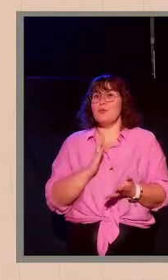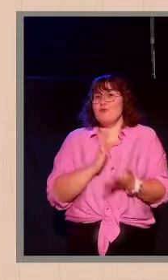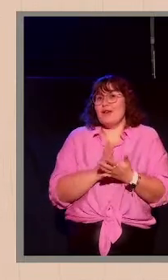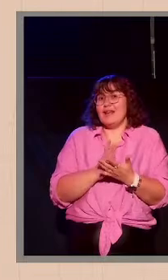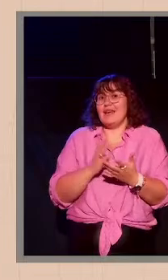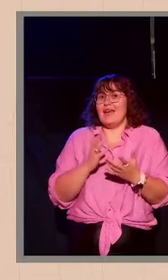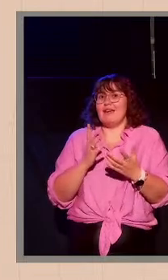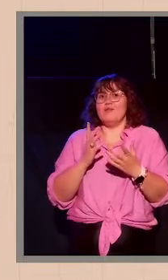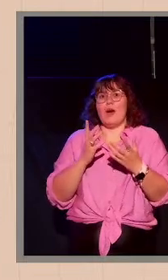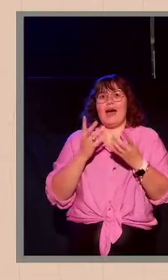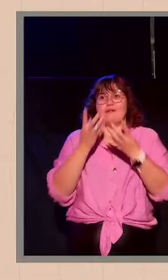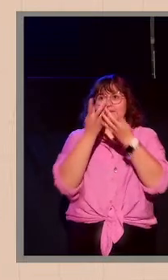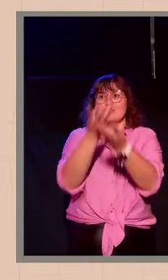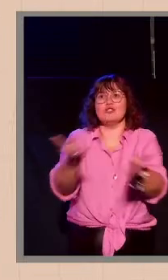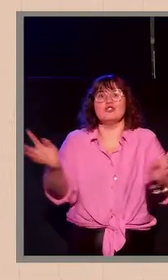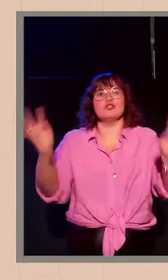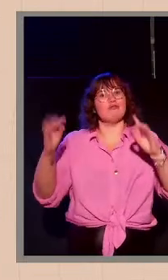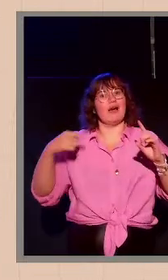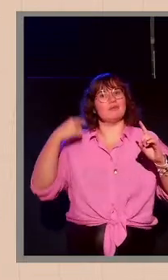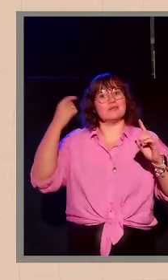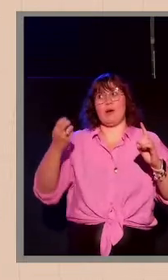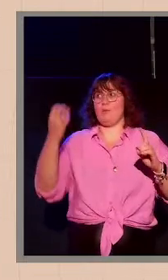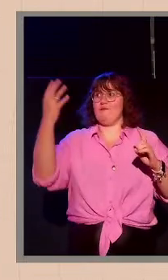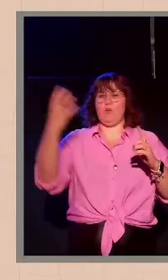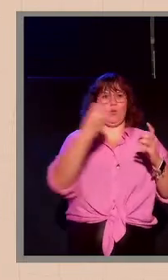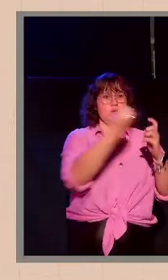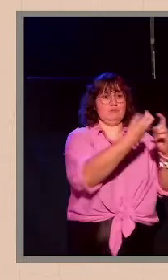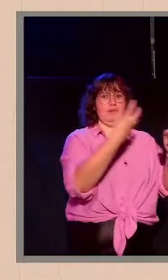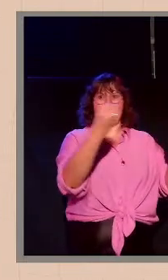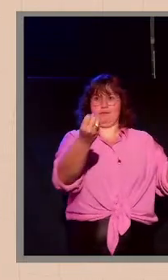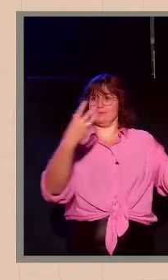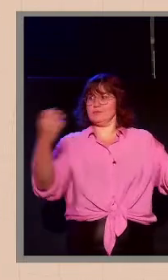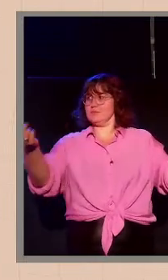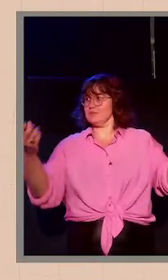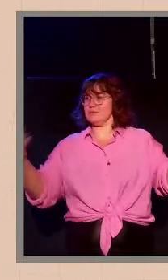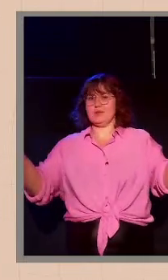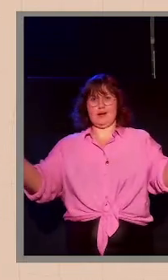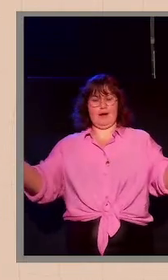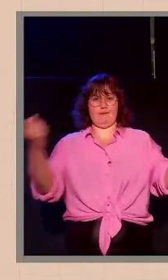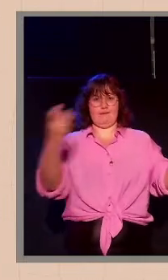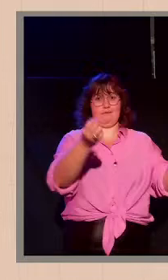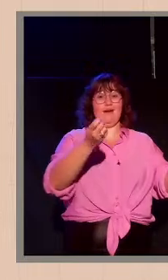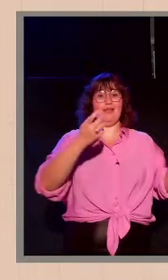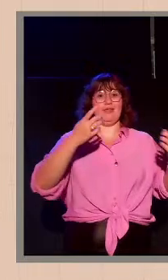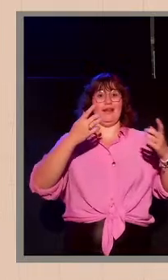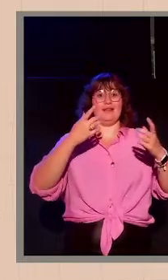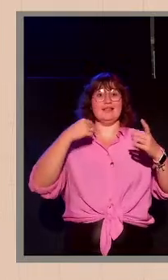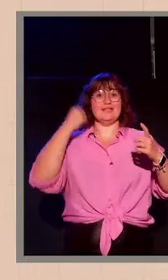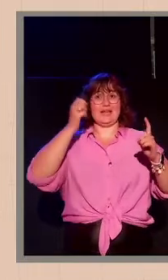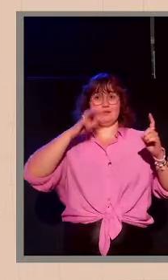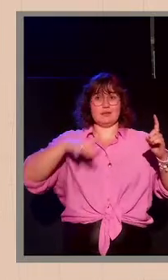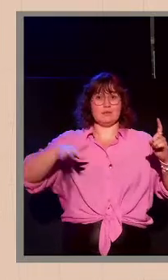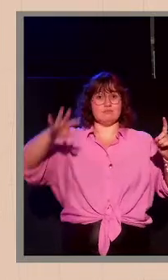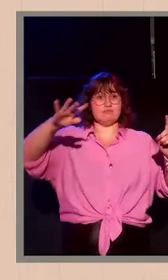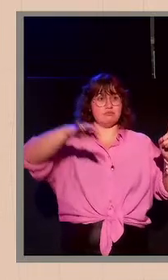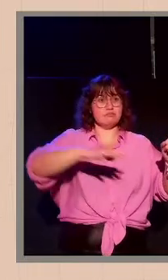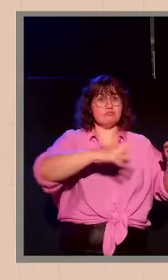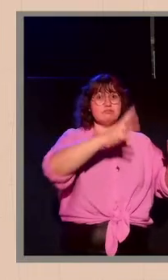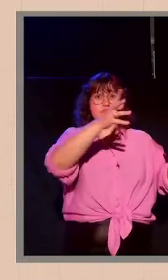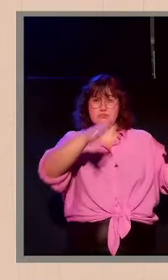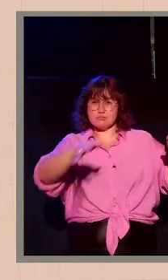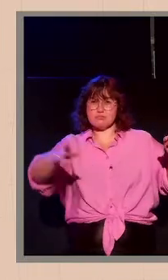you have surround sound, and I often do things with 4 speakers and even more speakers, then the sound, you can move the sound around you, and it makes a